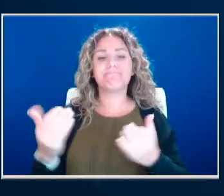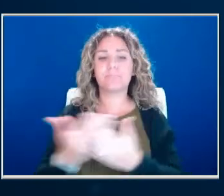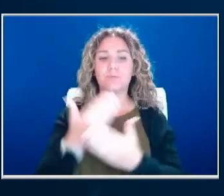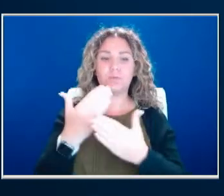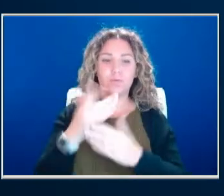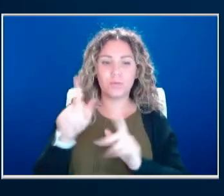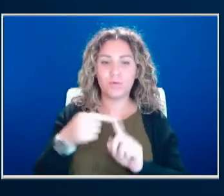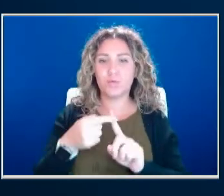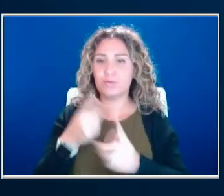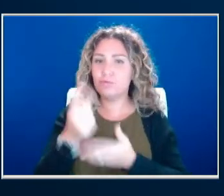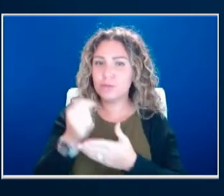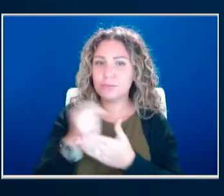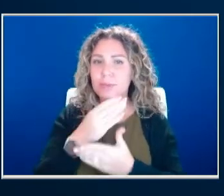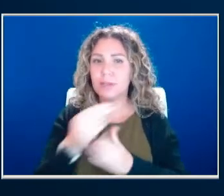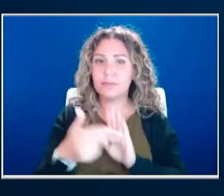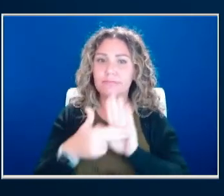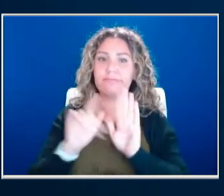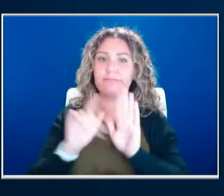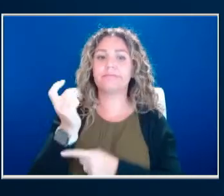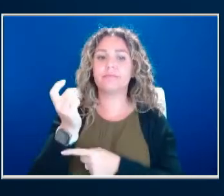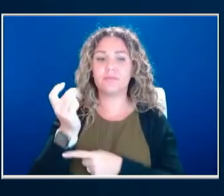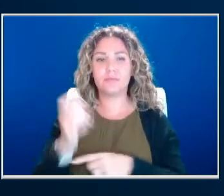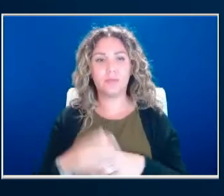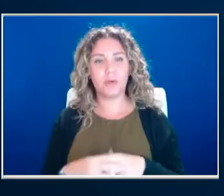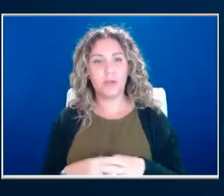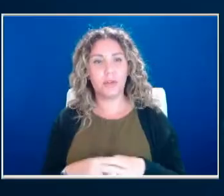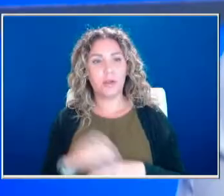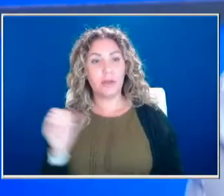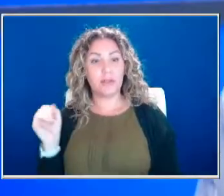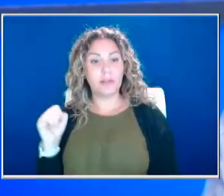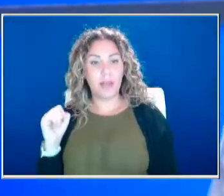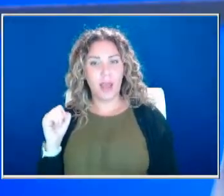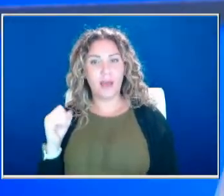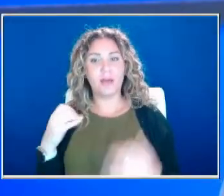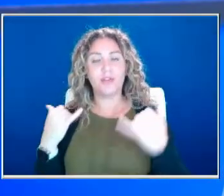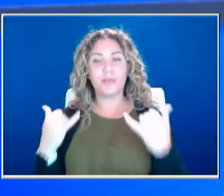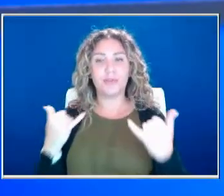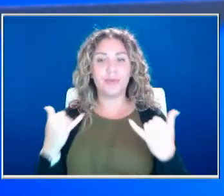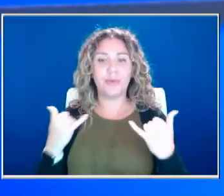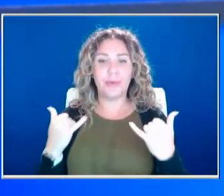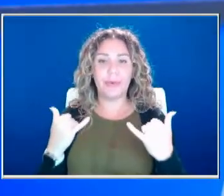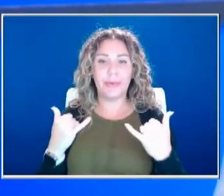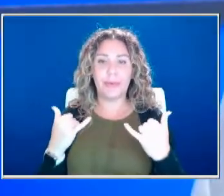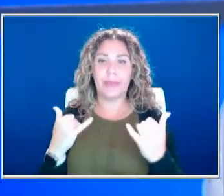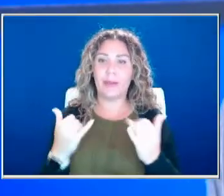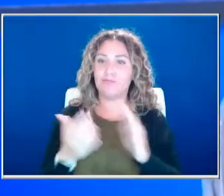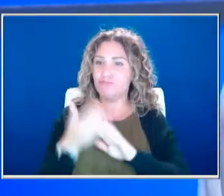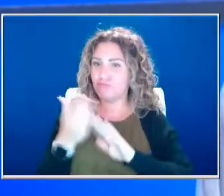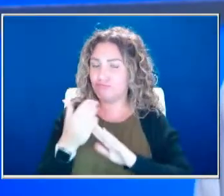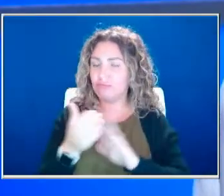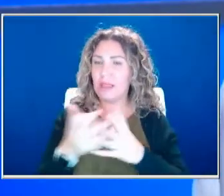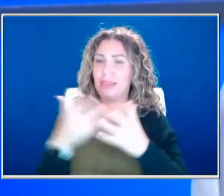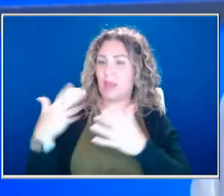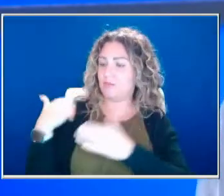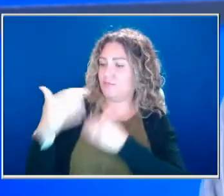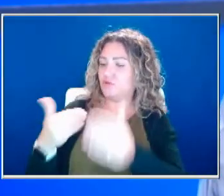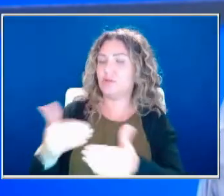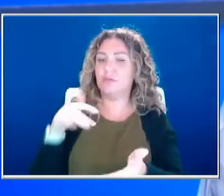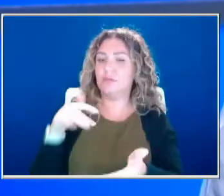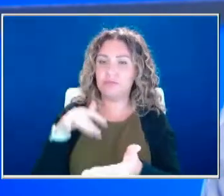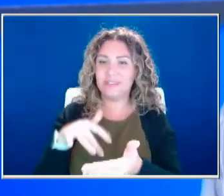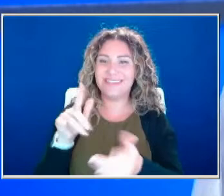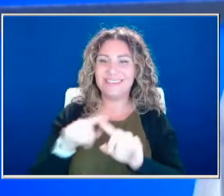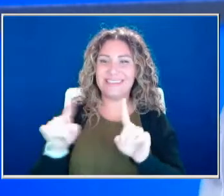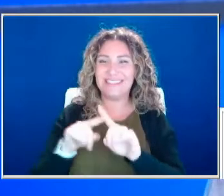and diagnosis? Yeah, so currently they are running a lot of genetic studies on different vascular malformations, not